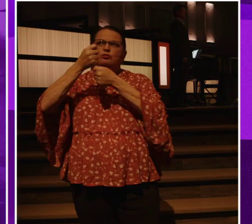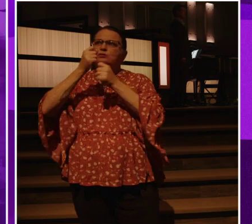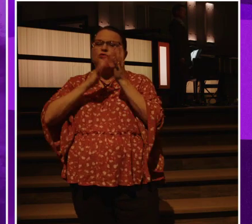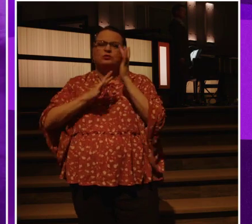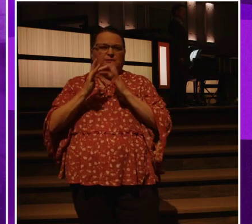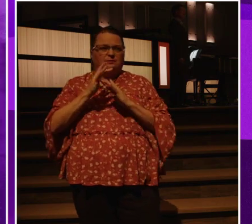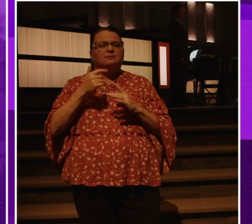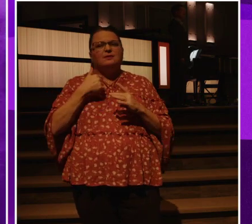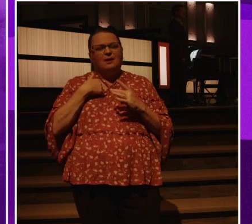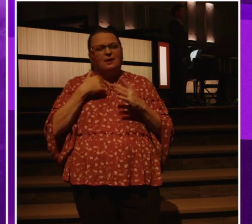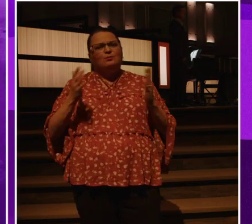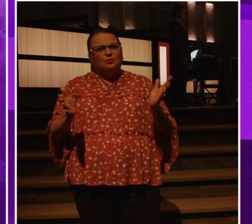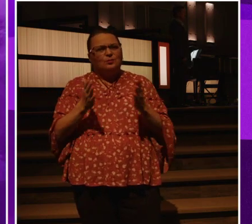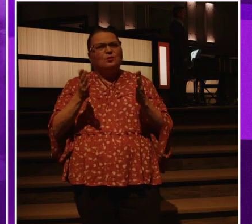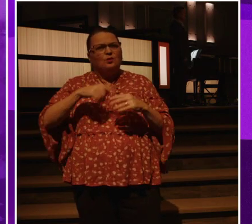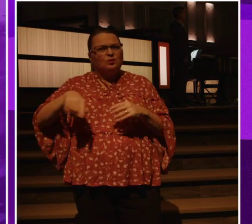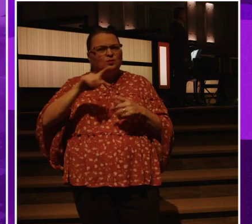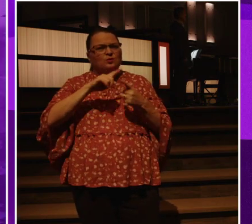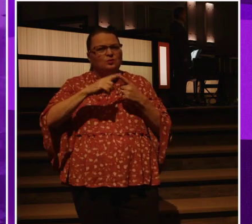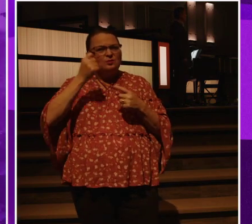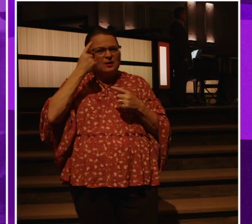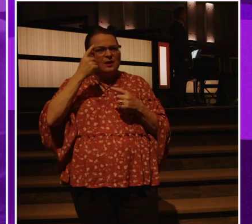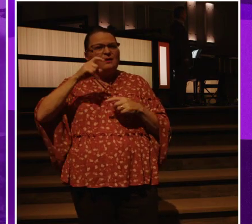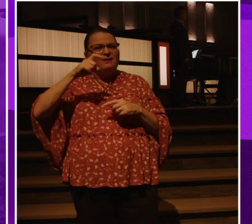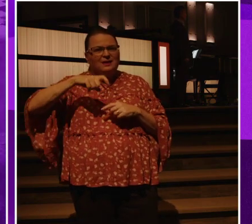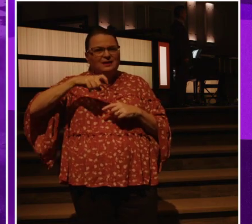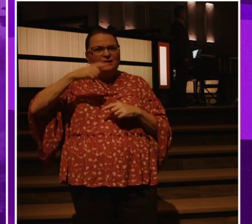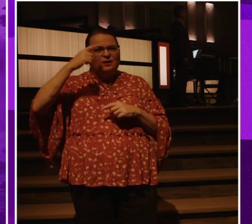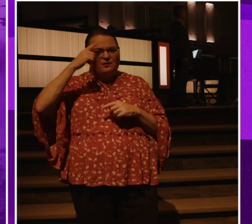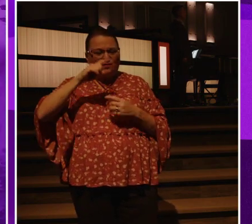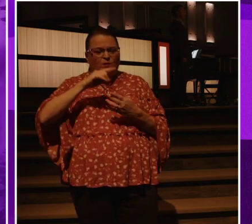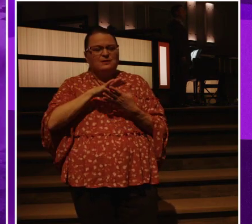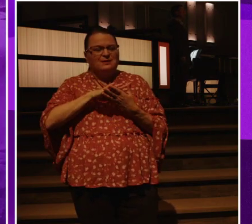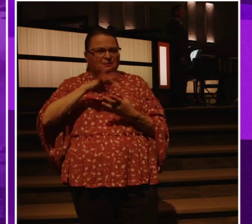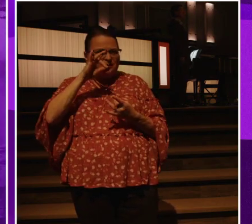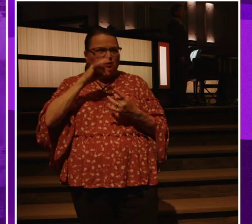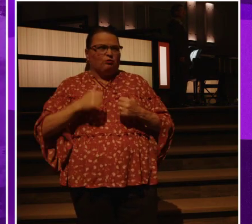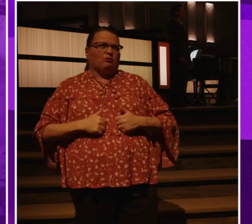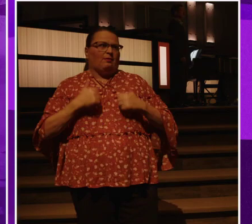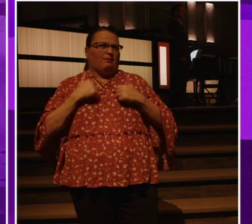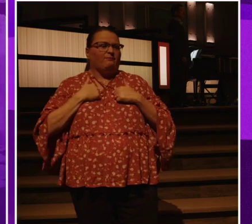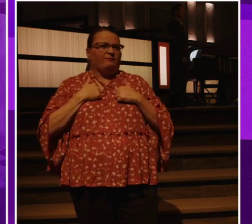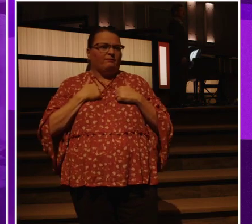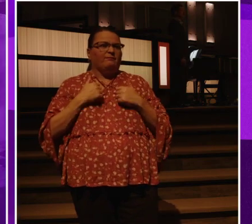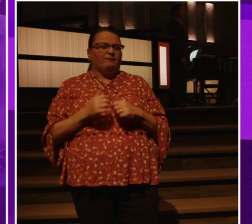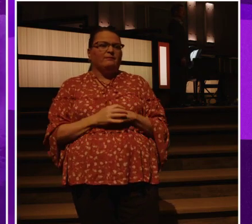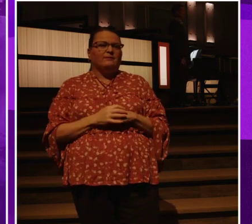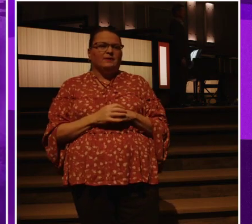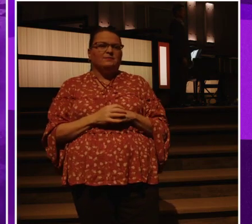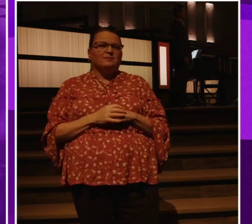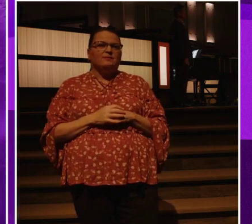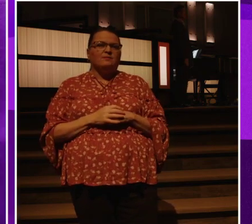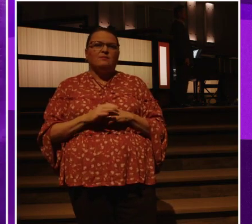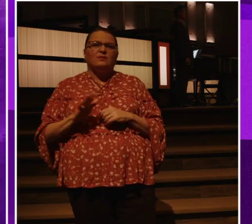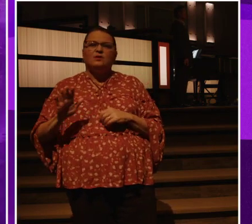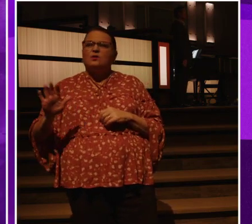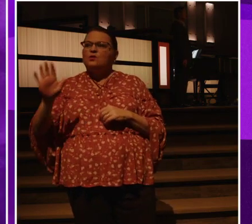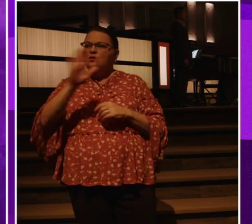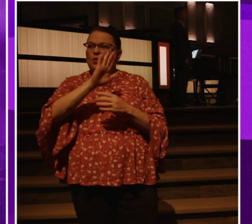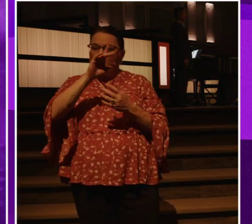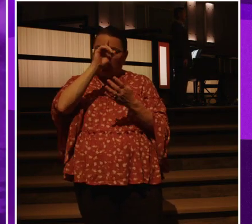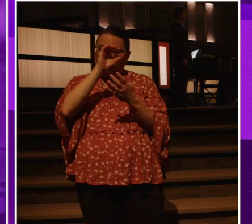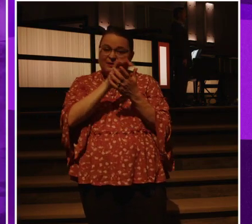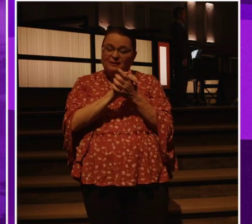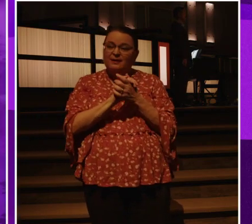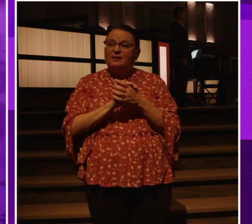Hello, my name is Michael Tree, the college and young adult pastor here at Central. And I want to thank you so much for joining us online. At